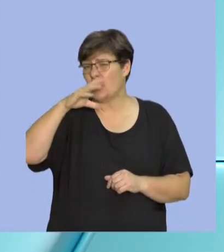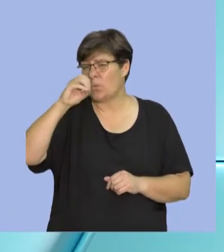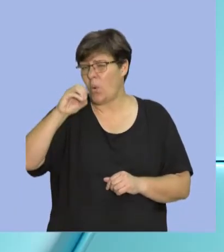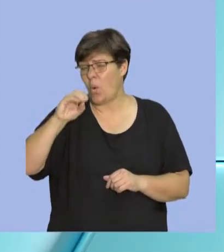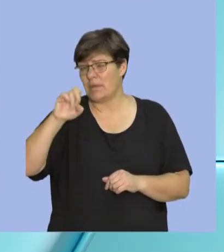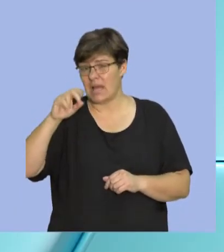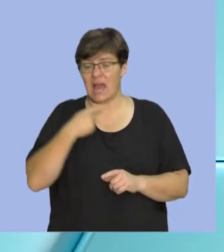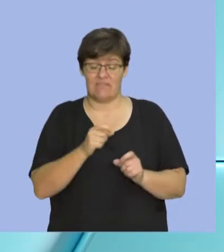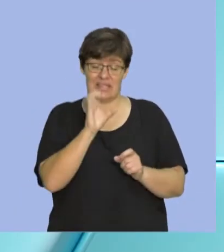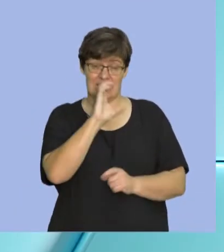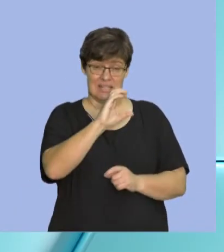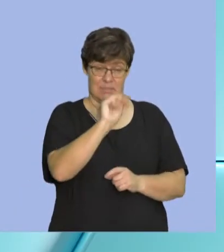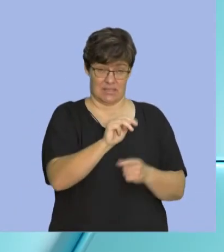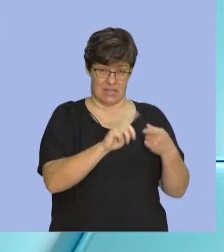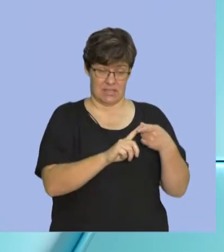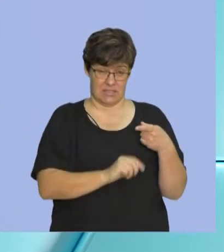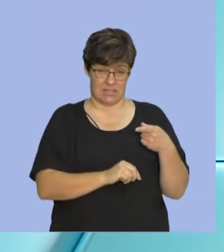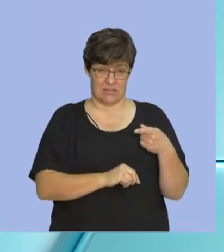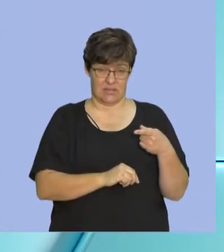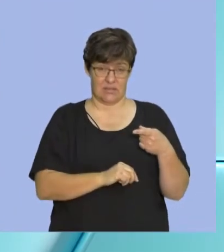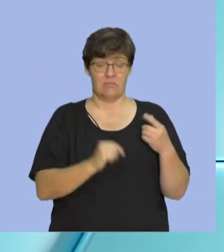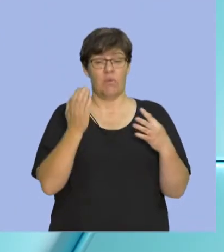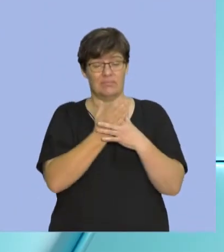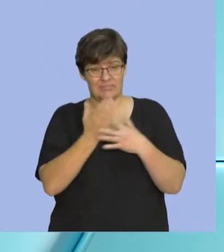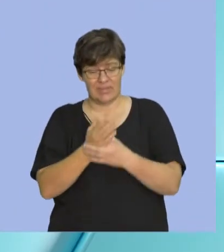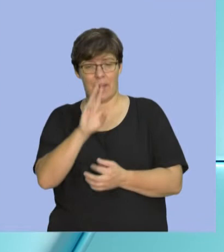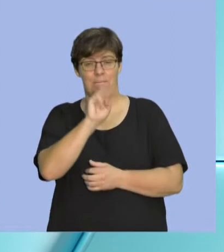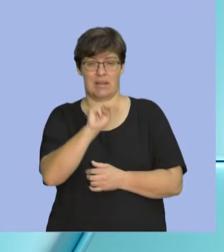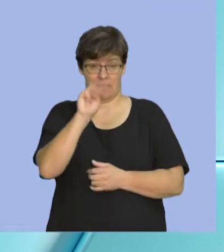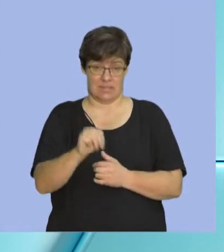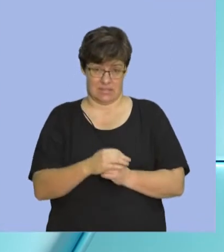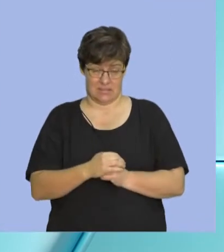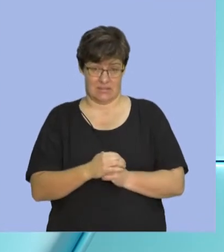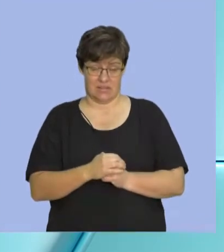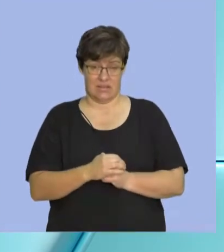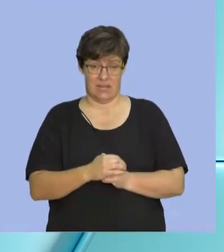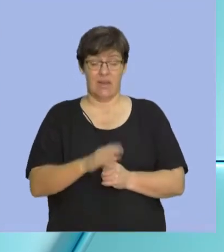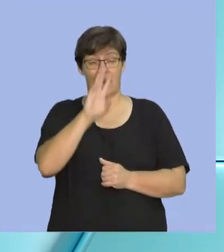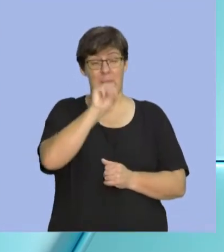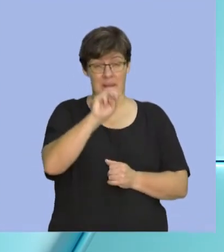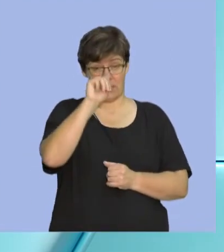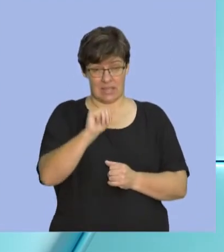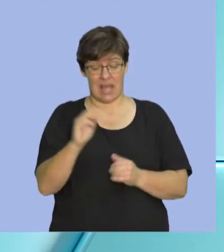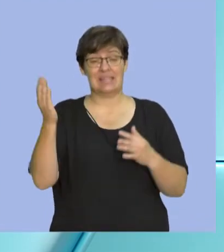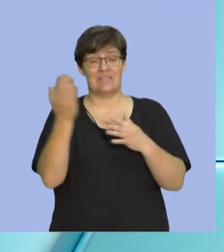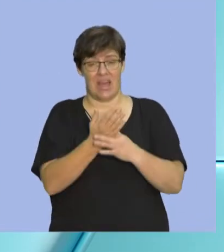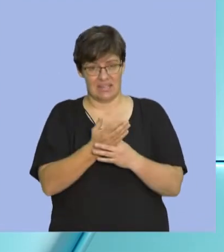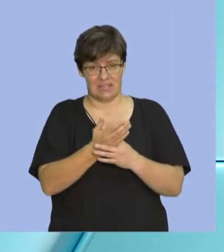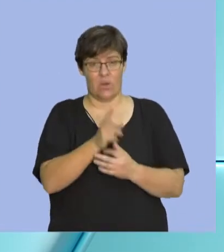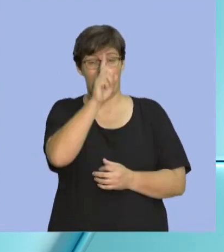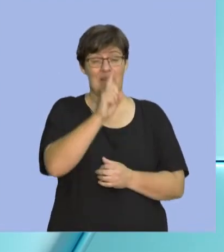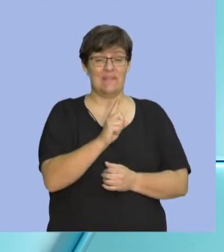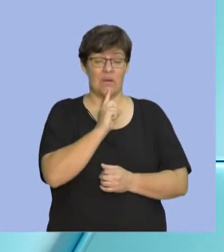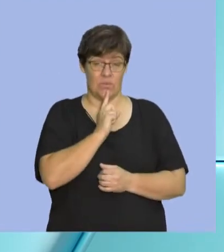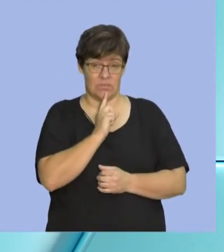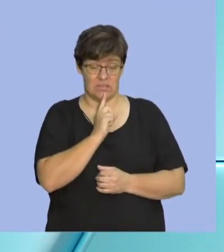centimeter, which is further divided up into millimeters. If we take a millimeter and divide that by 1,000, we